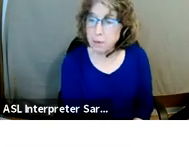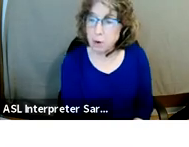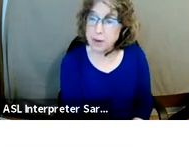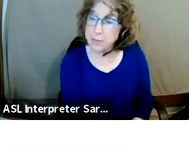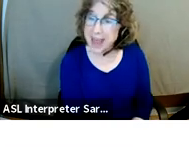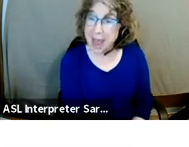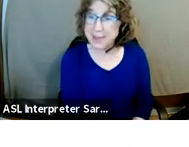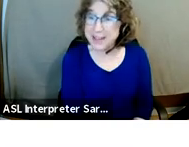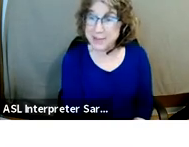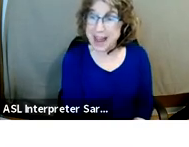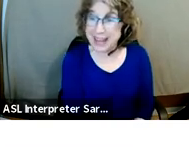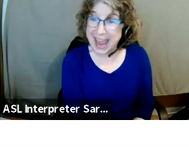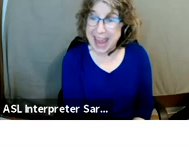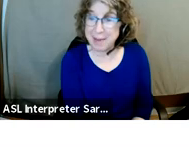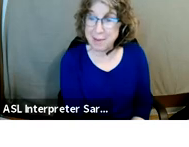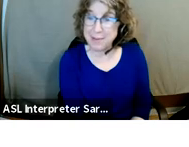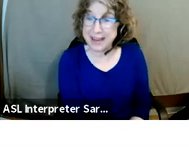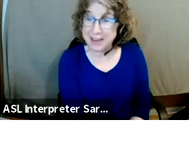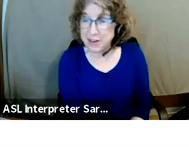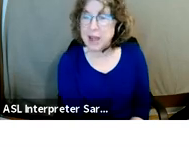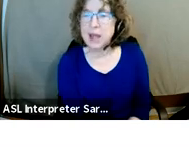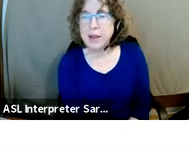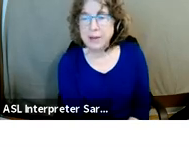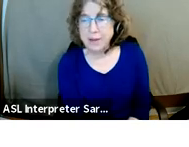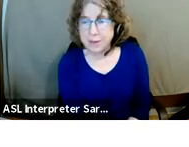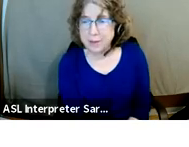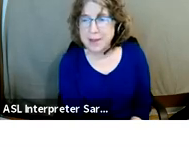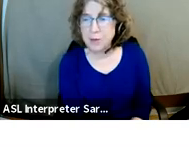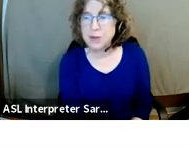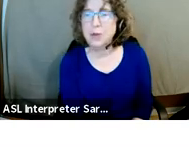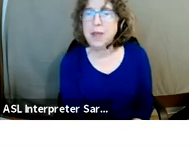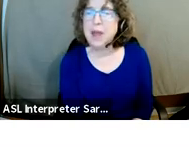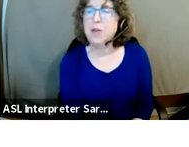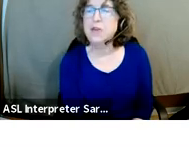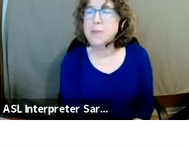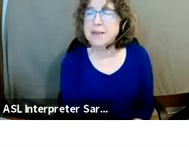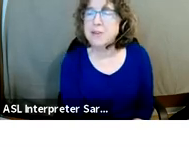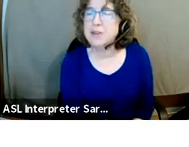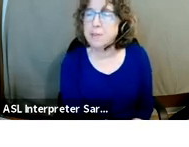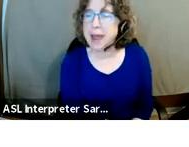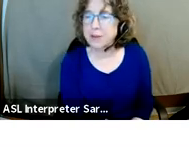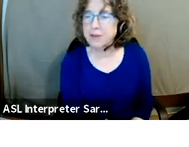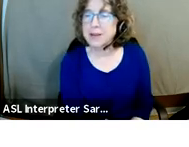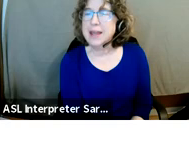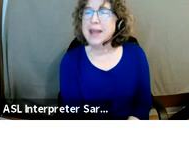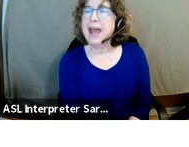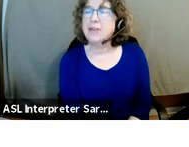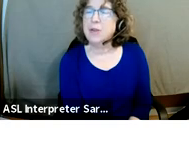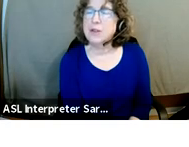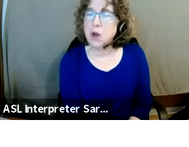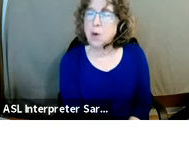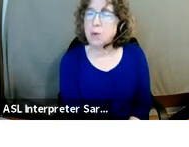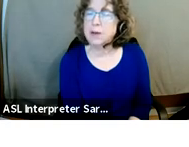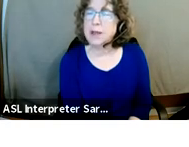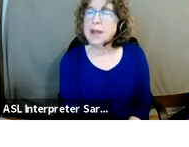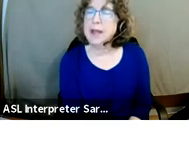be somber or will it be happy and smiling? Hey, my mom died yesterday. No, I mean, those two messages don't match. And